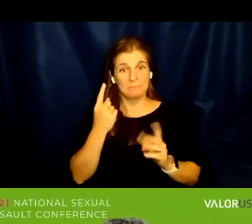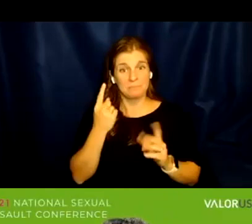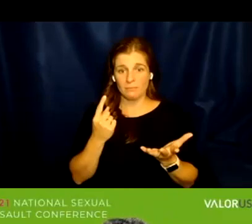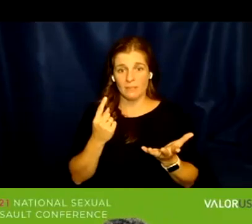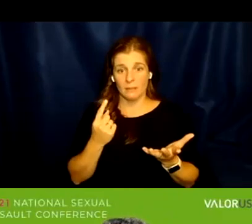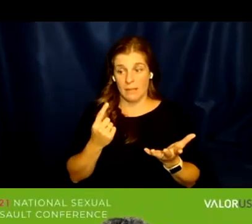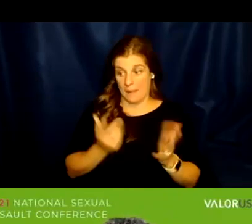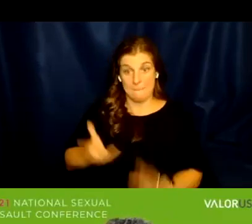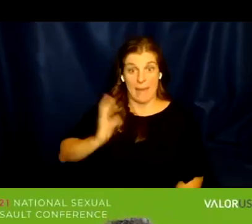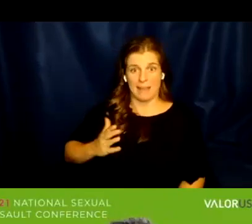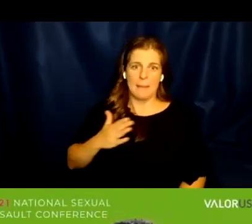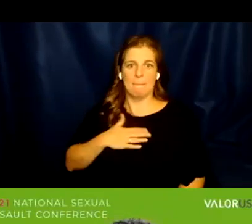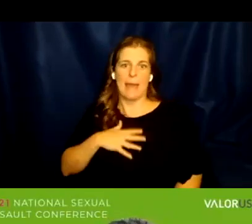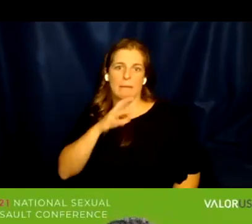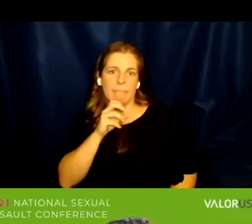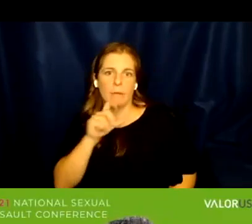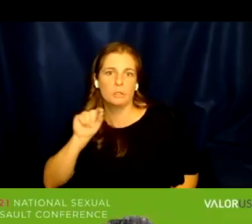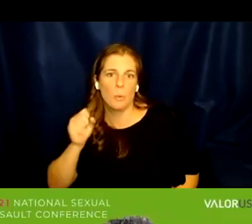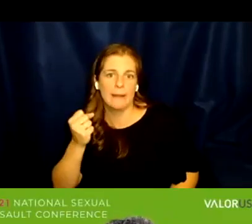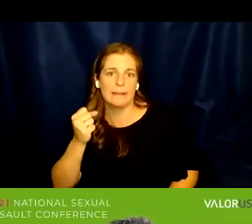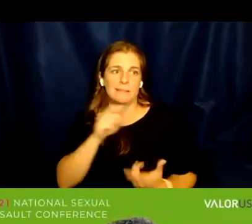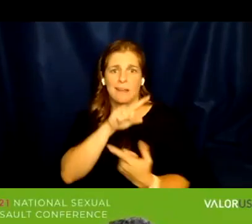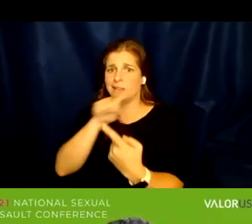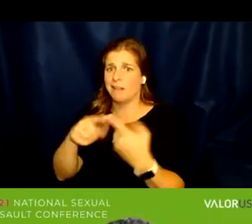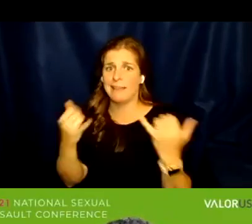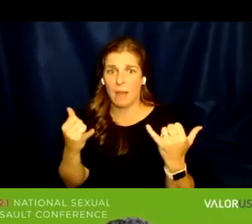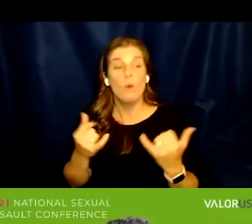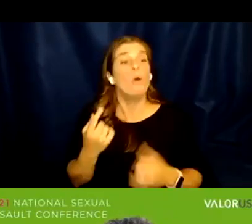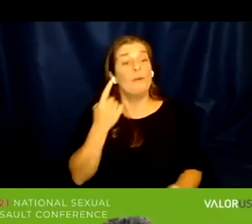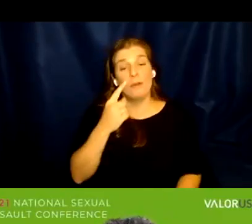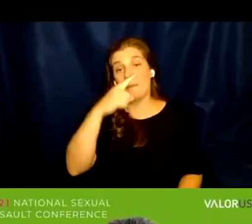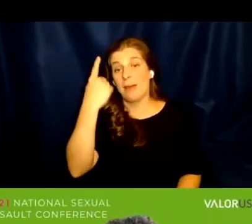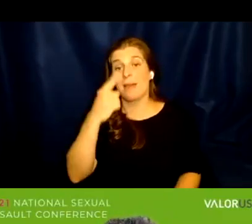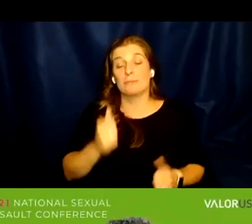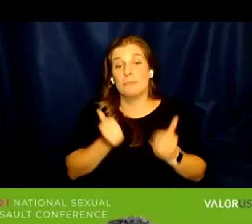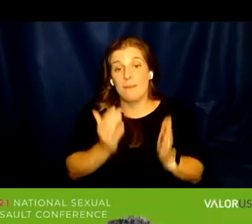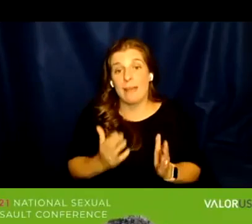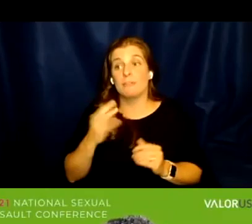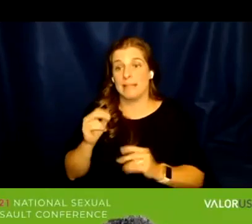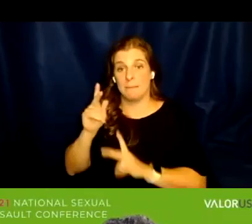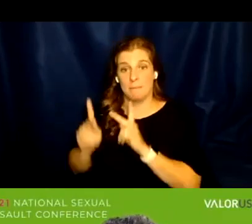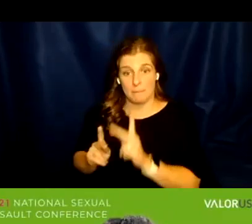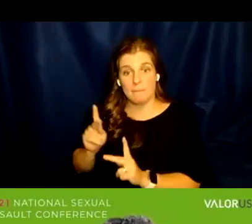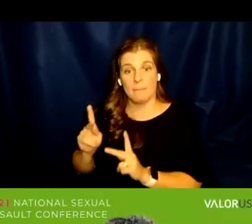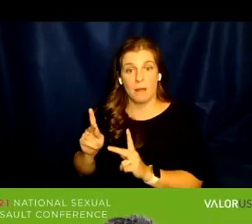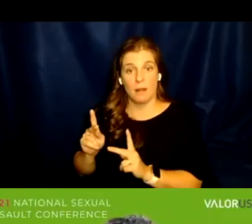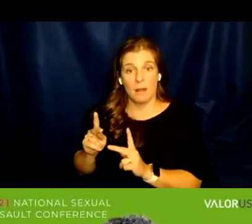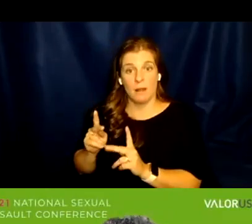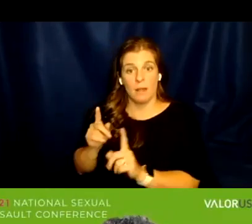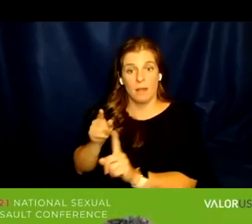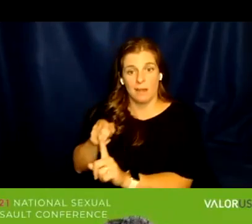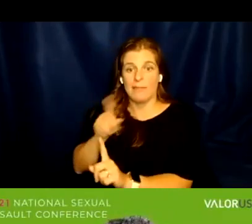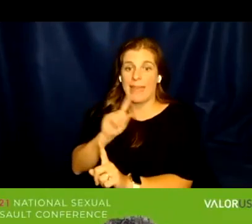in my 20s, and is still true now, for Black survivors and the folks who originated Me Too, the answer